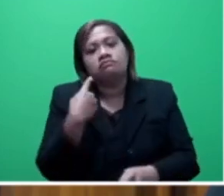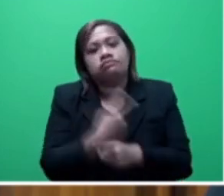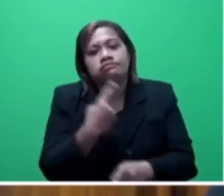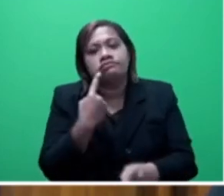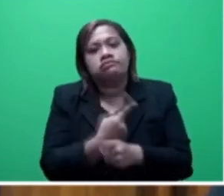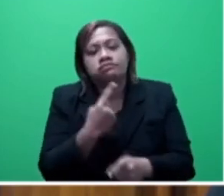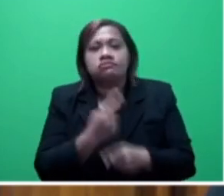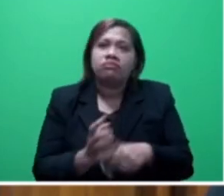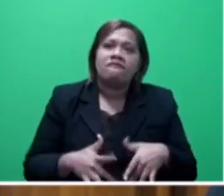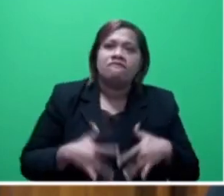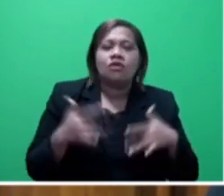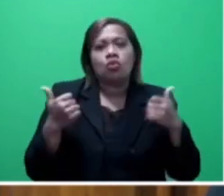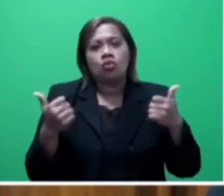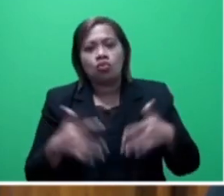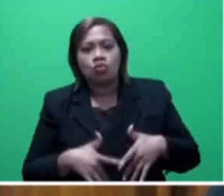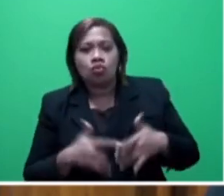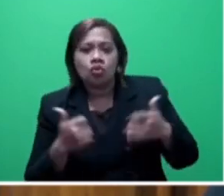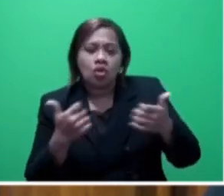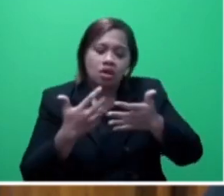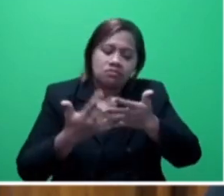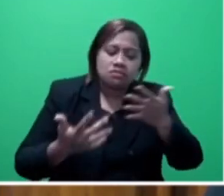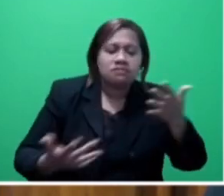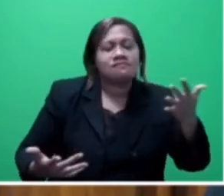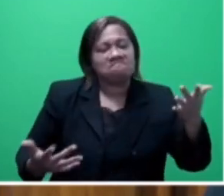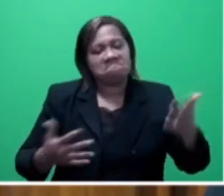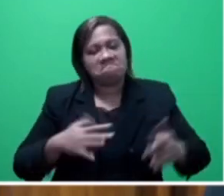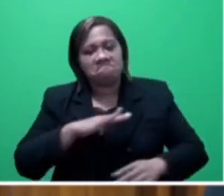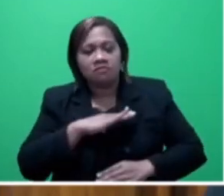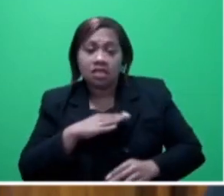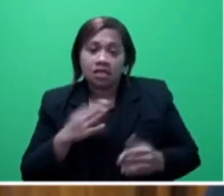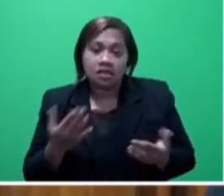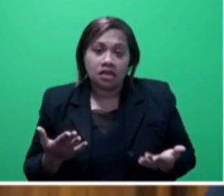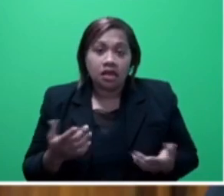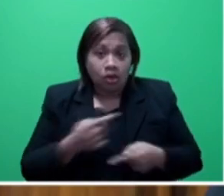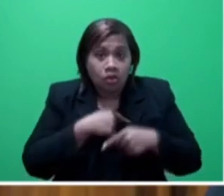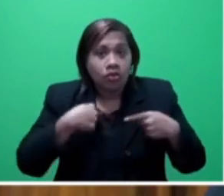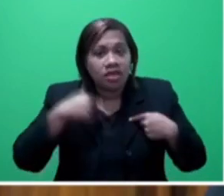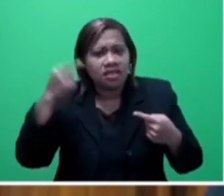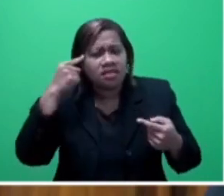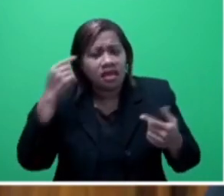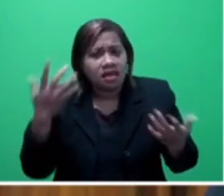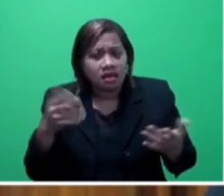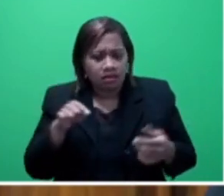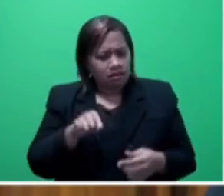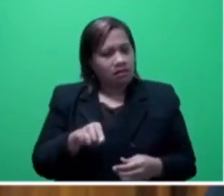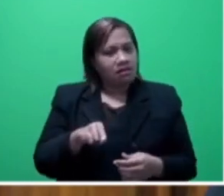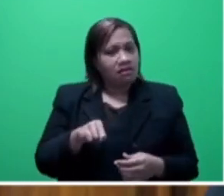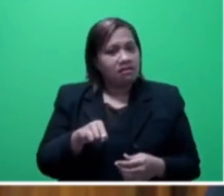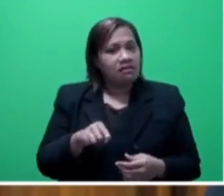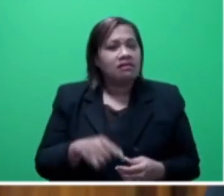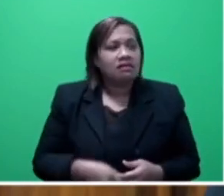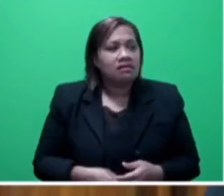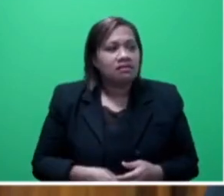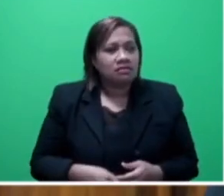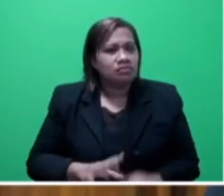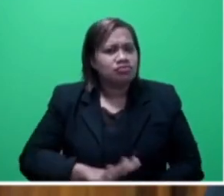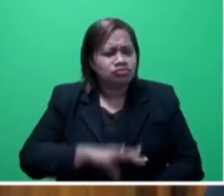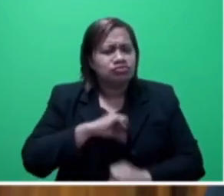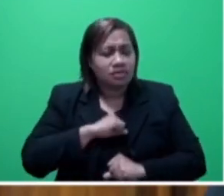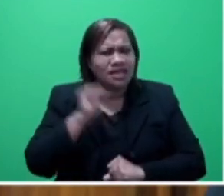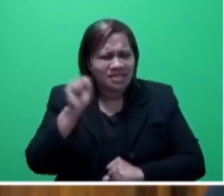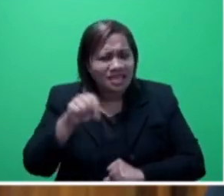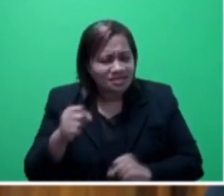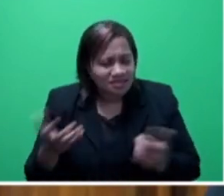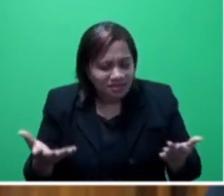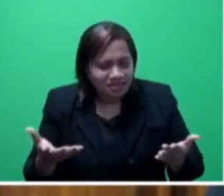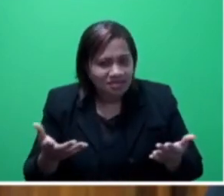feel-good kind of statements that we think, would be building confidence. Yes,